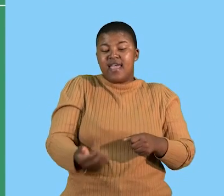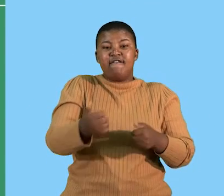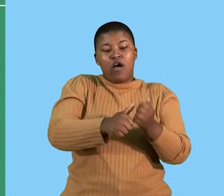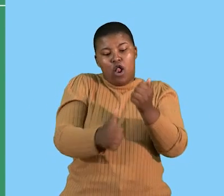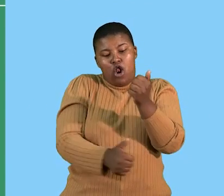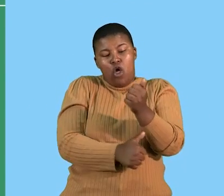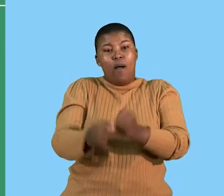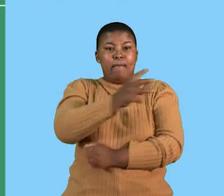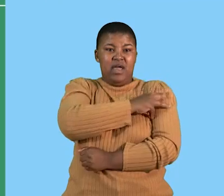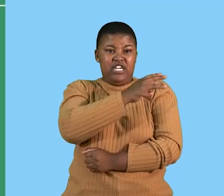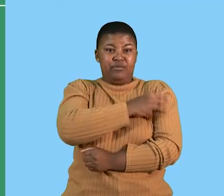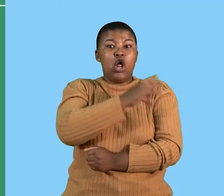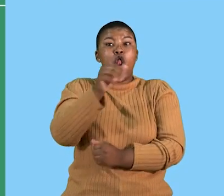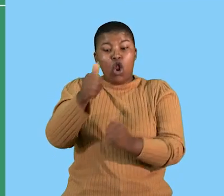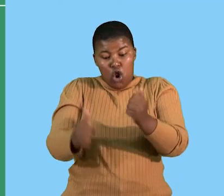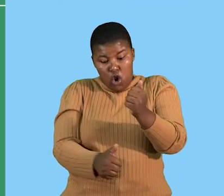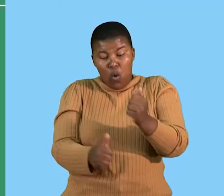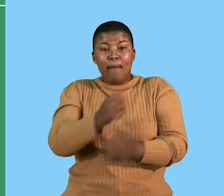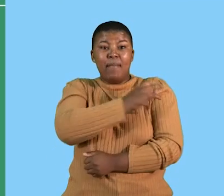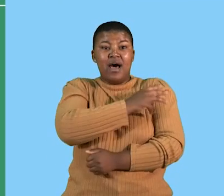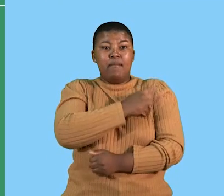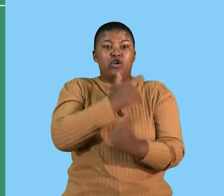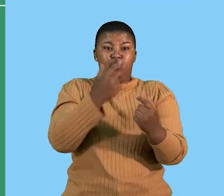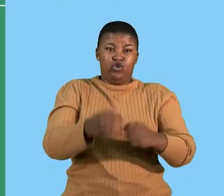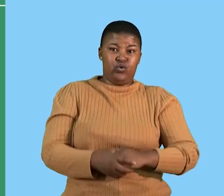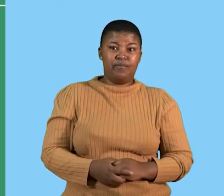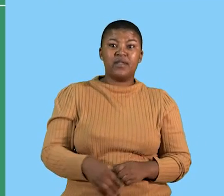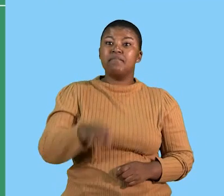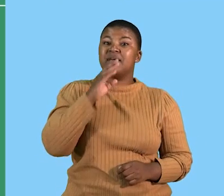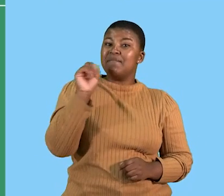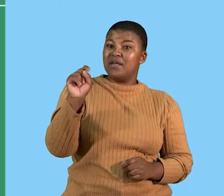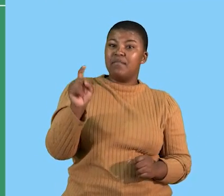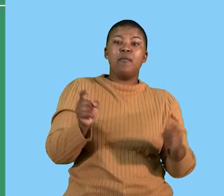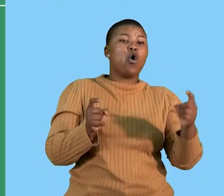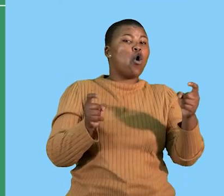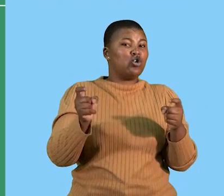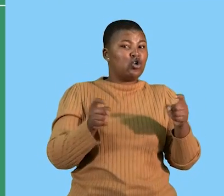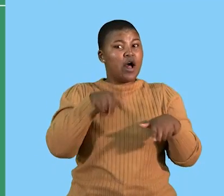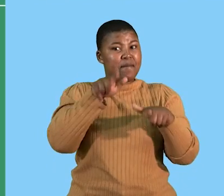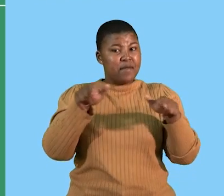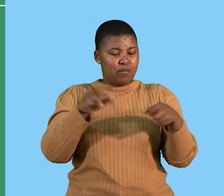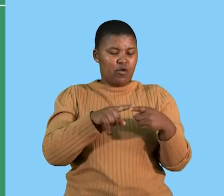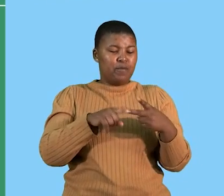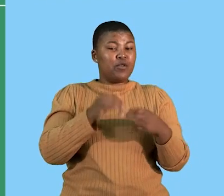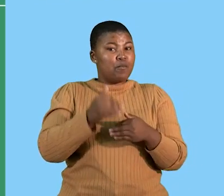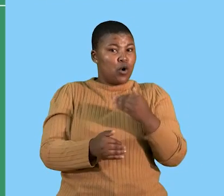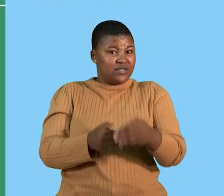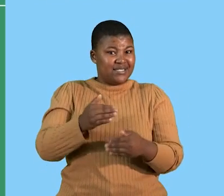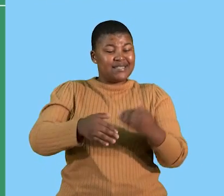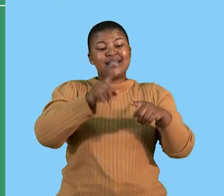management, who will then perform the tasks. So they control the people and the processes in their